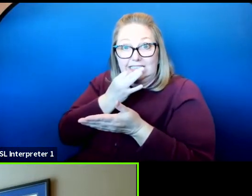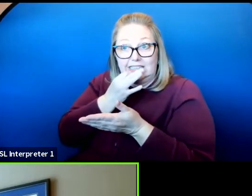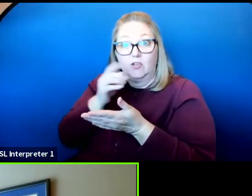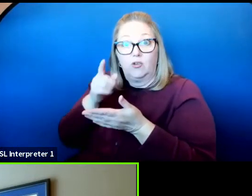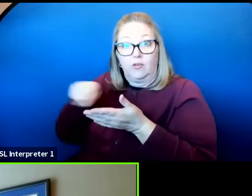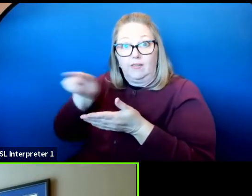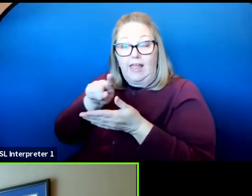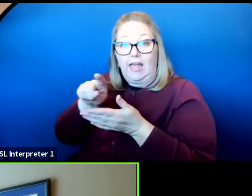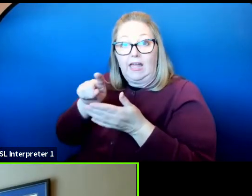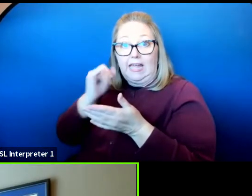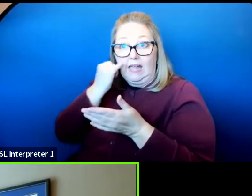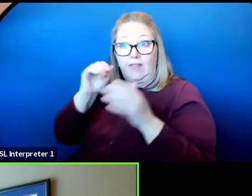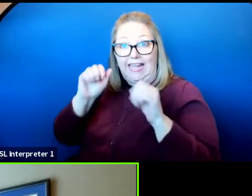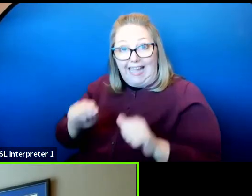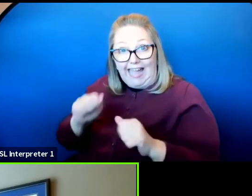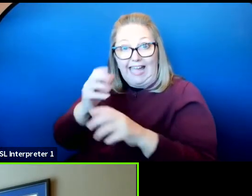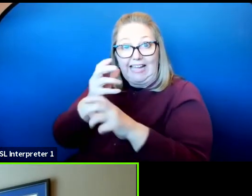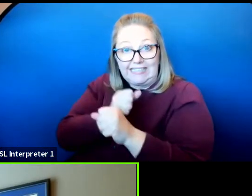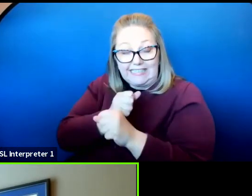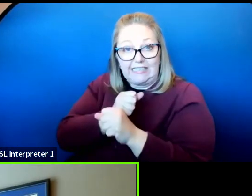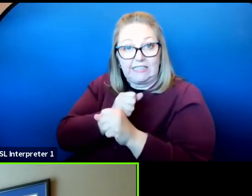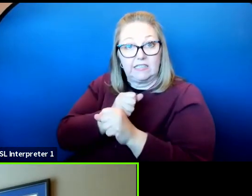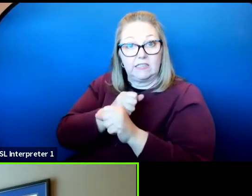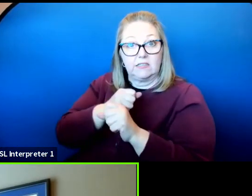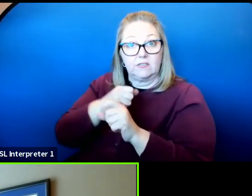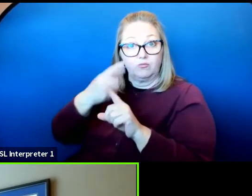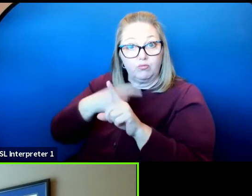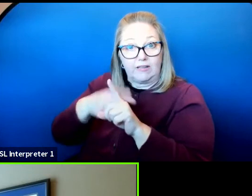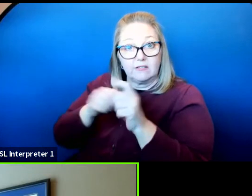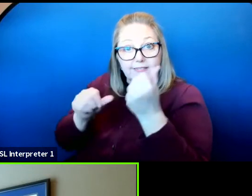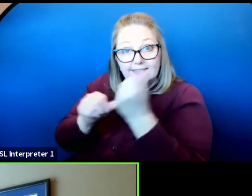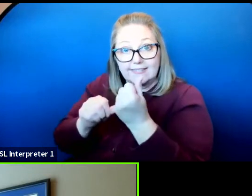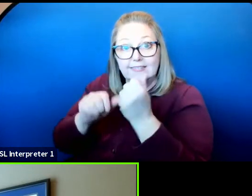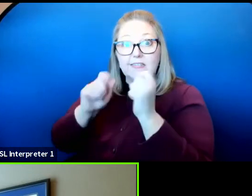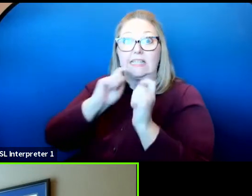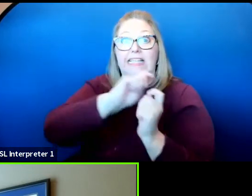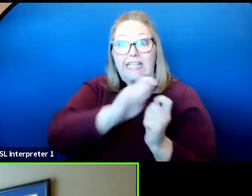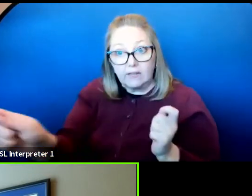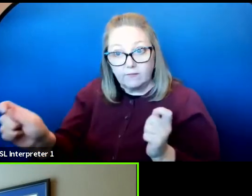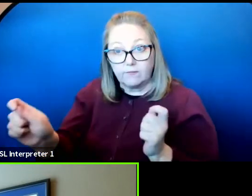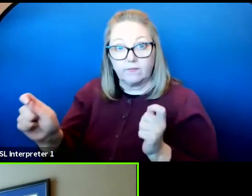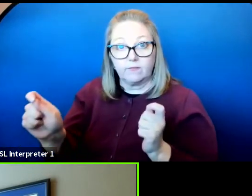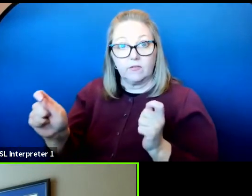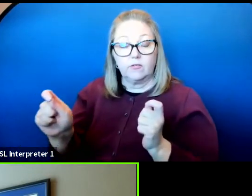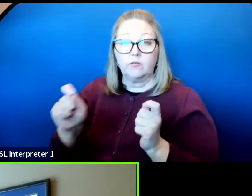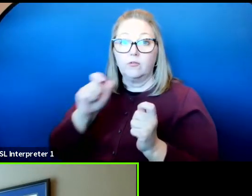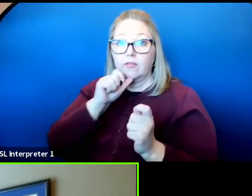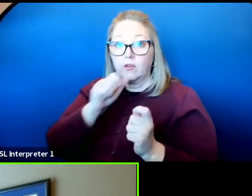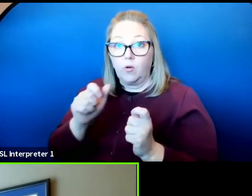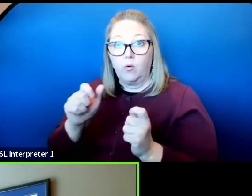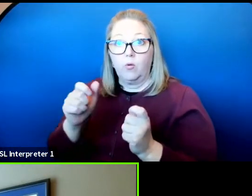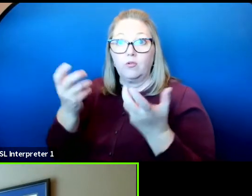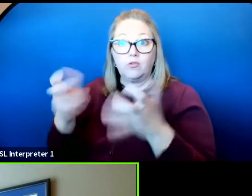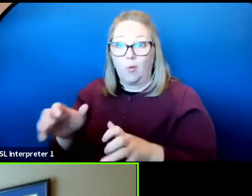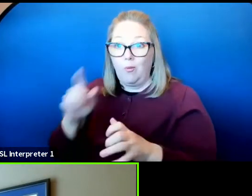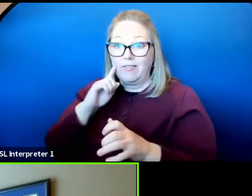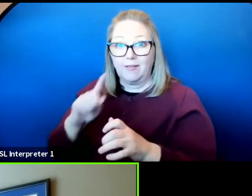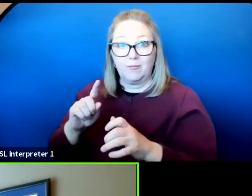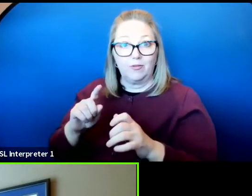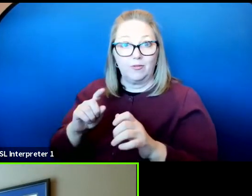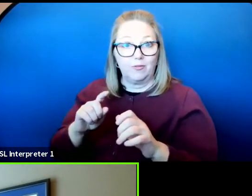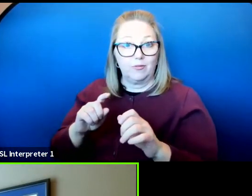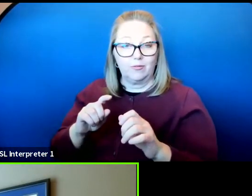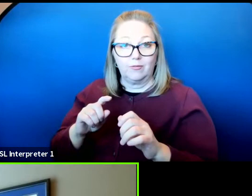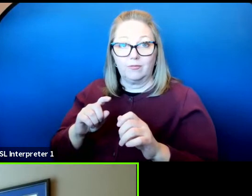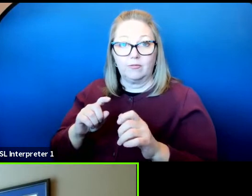individuals, if they're eligible for rental assistance, can get that assistance so that they don't go back into a cycle of facing eviction that